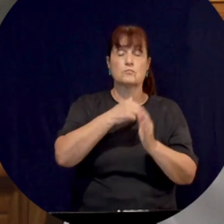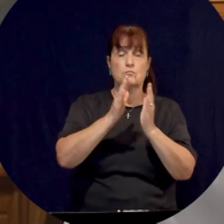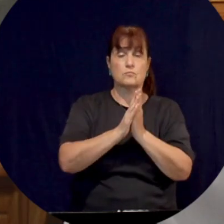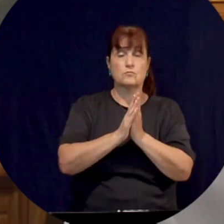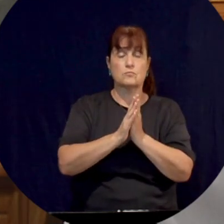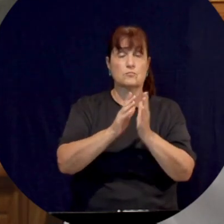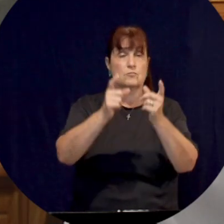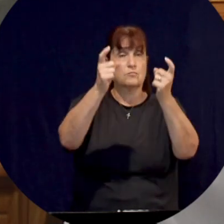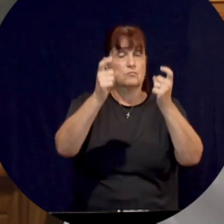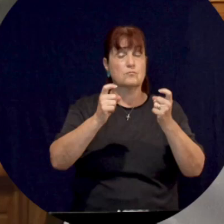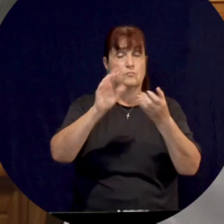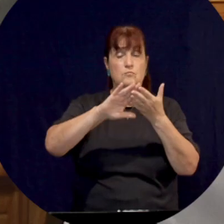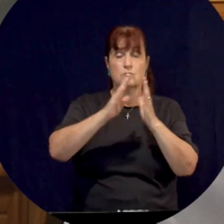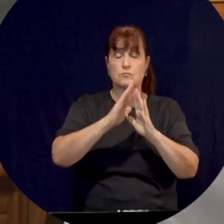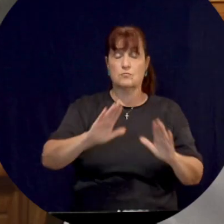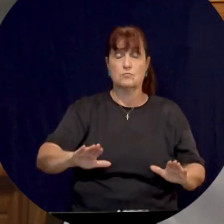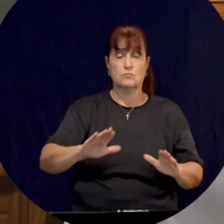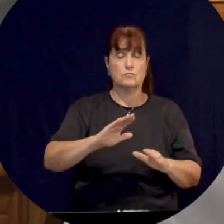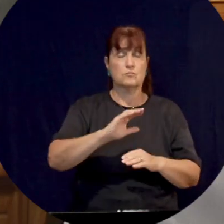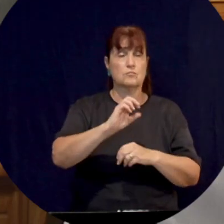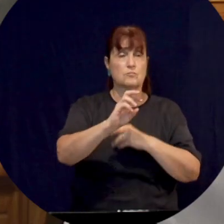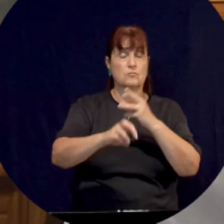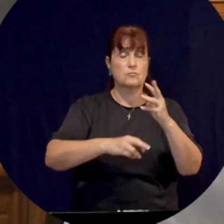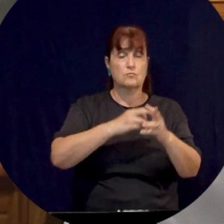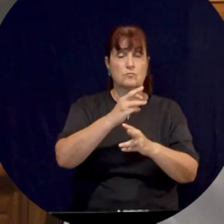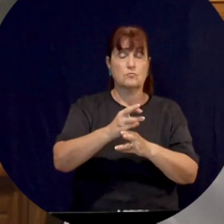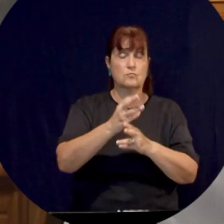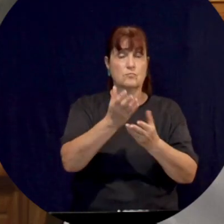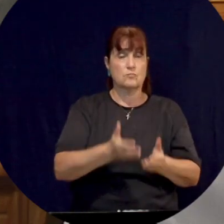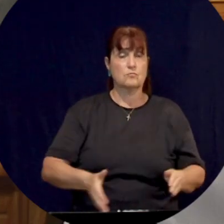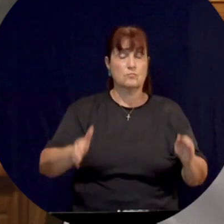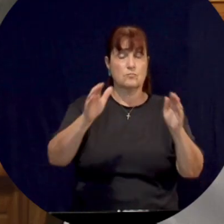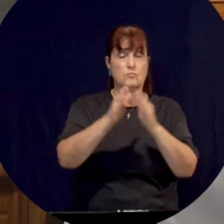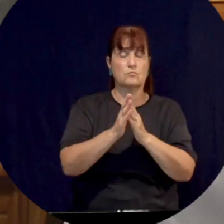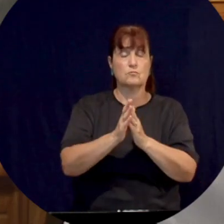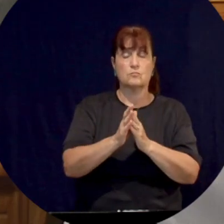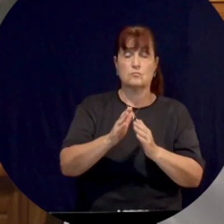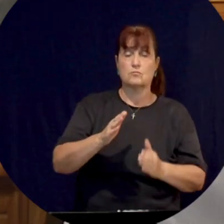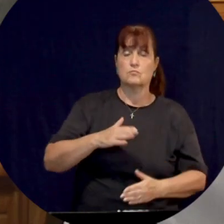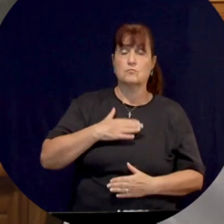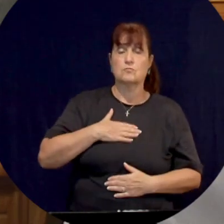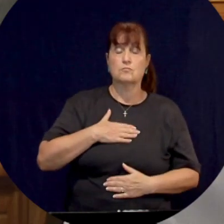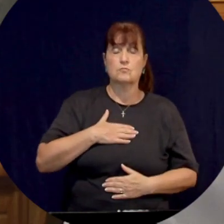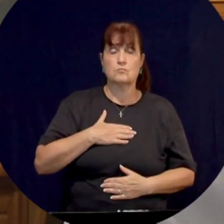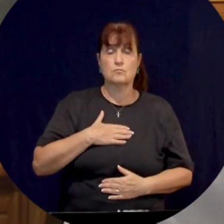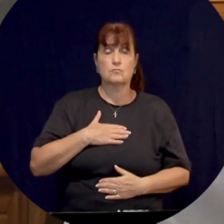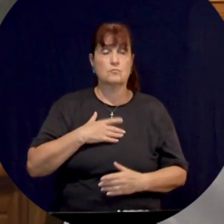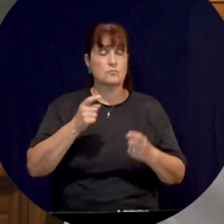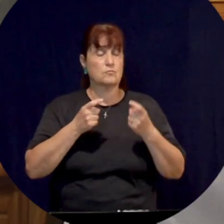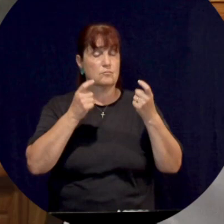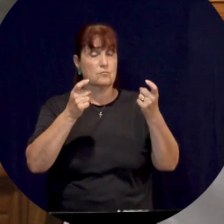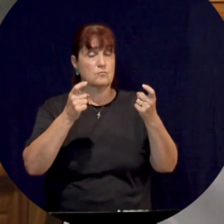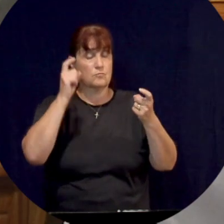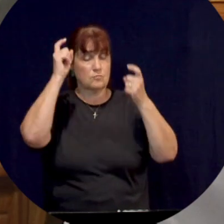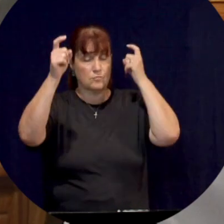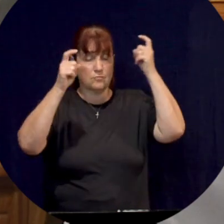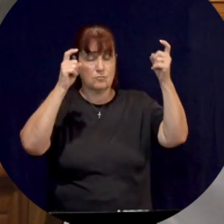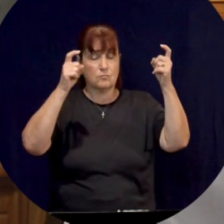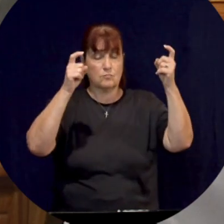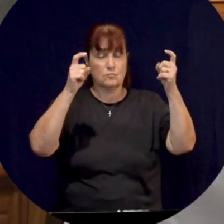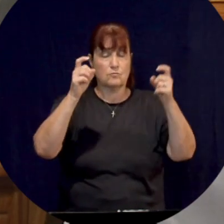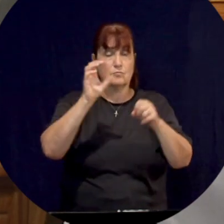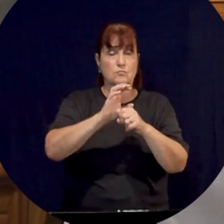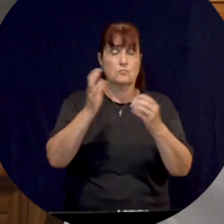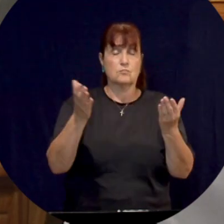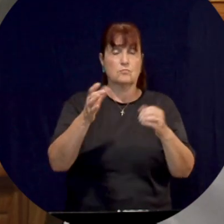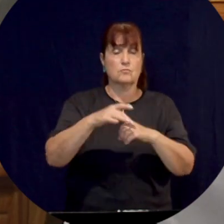the peace and the salvation of all the world. Be pleased to confirm in faith and charity your pilgrim church here on earth,